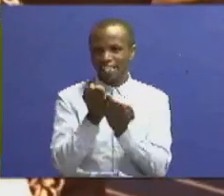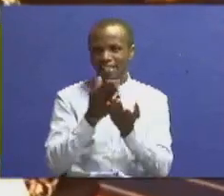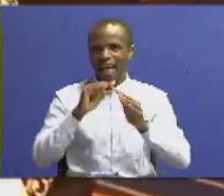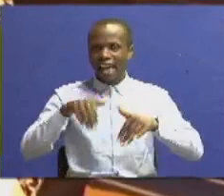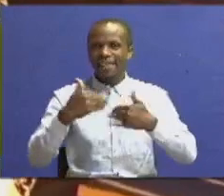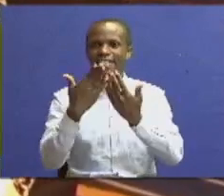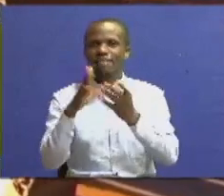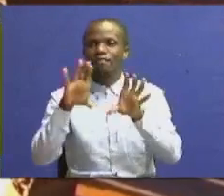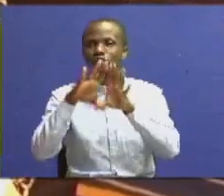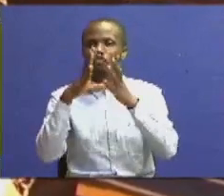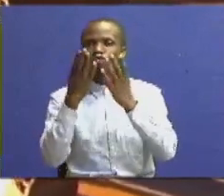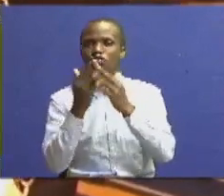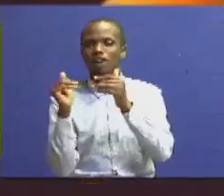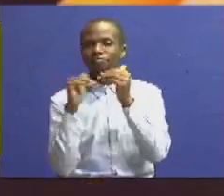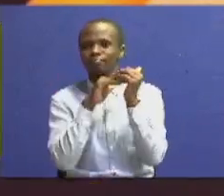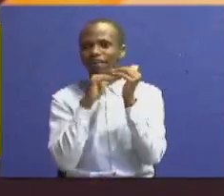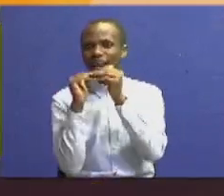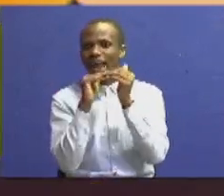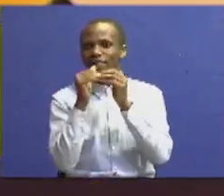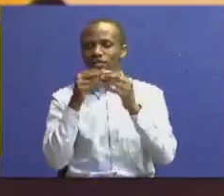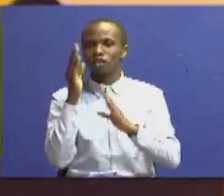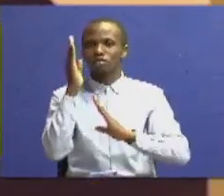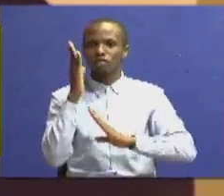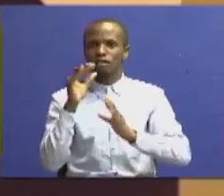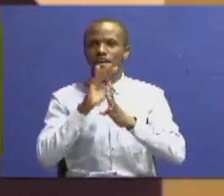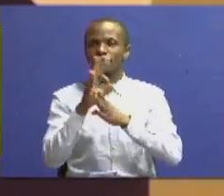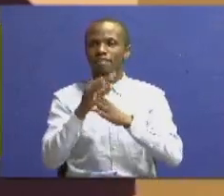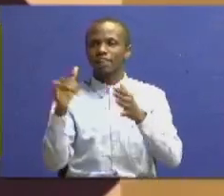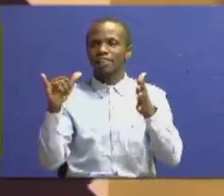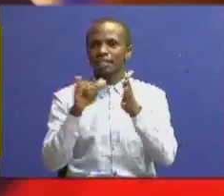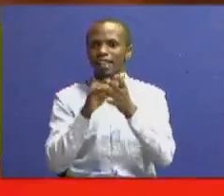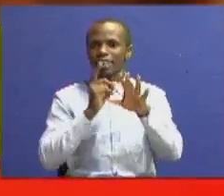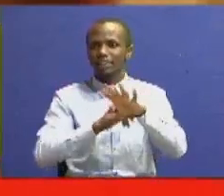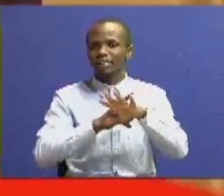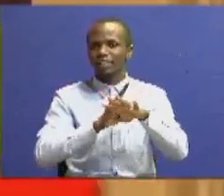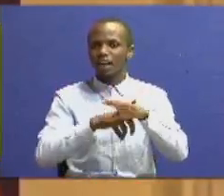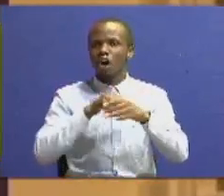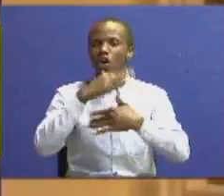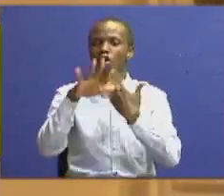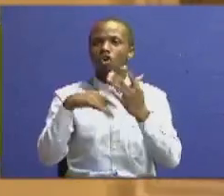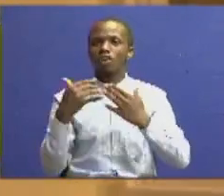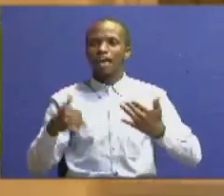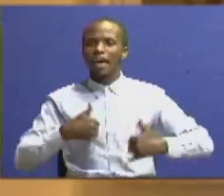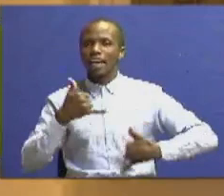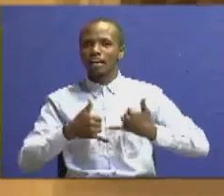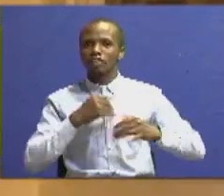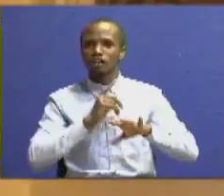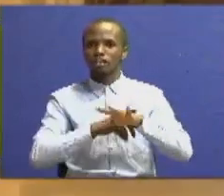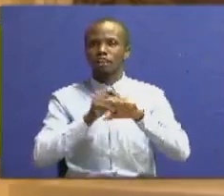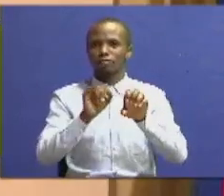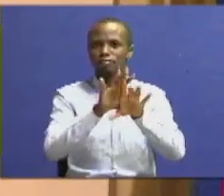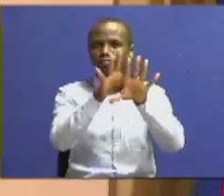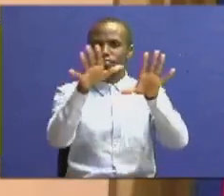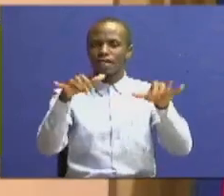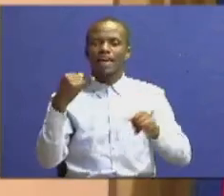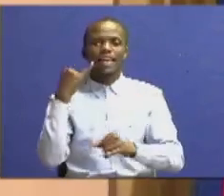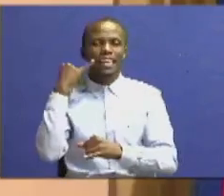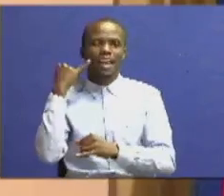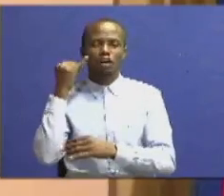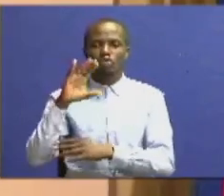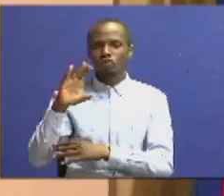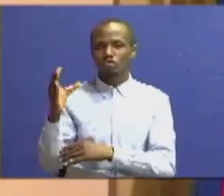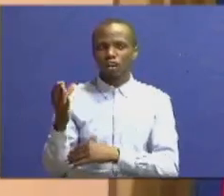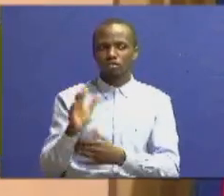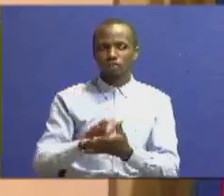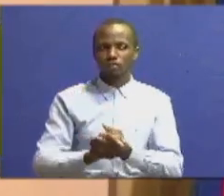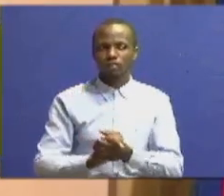a world-class security on the event and make a good environment for everyone to enjoy rally in Nakuru County. This rally